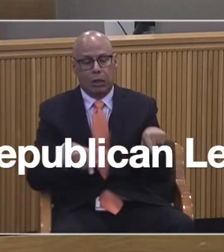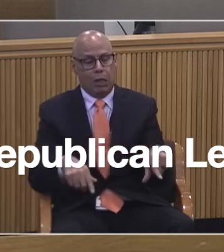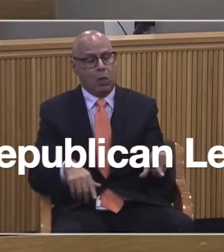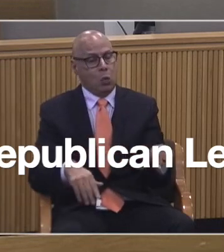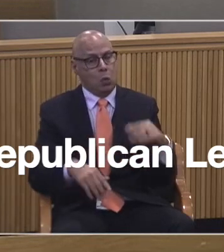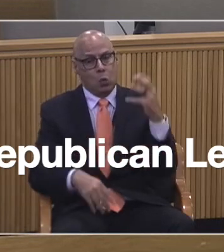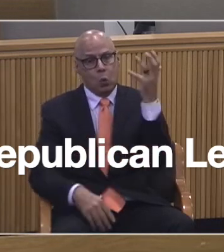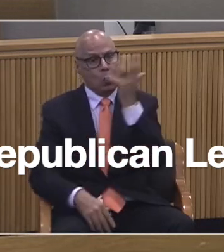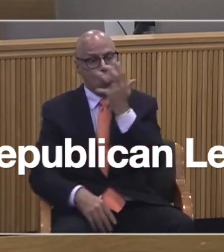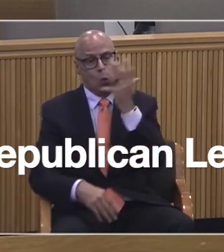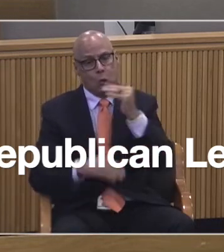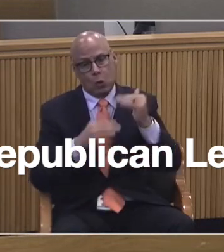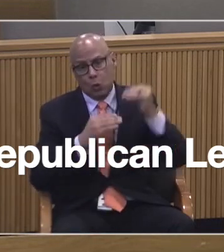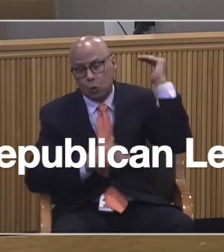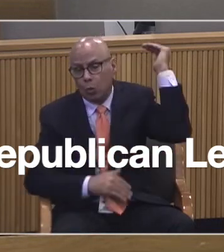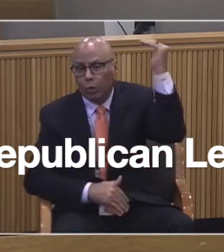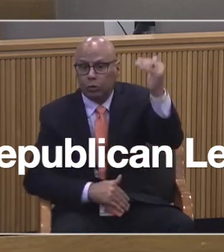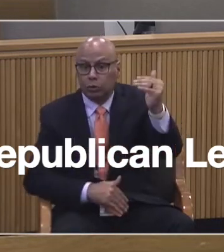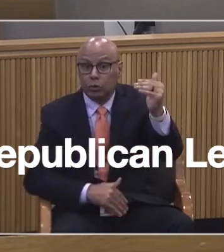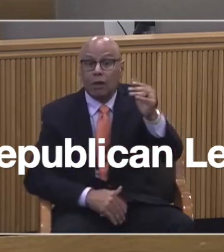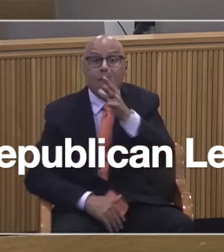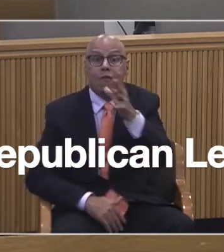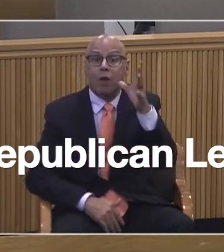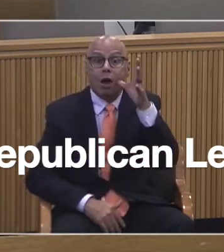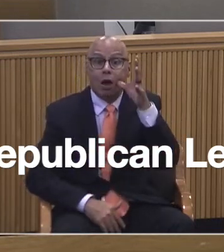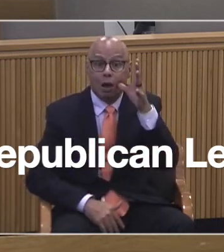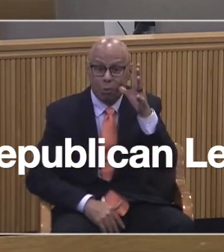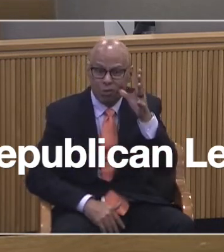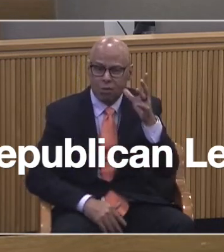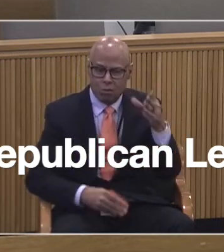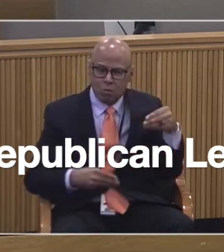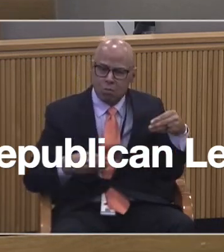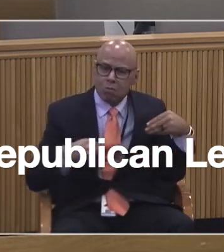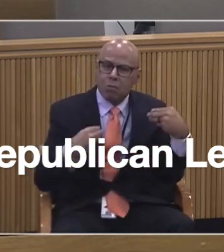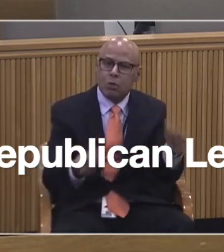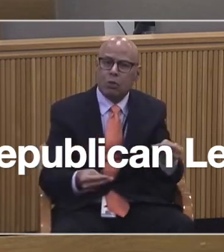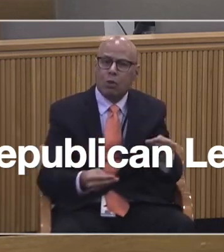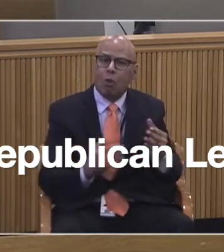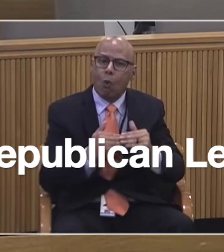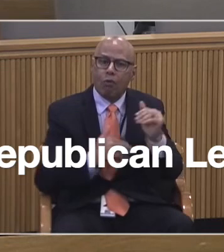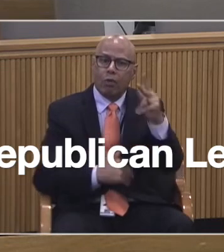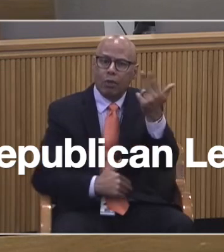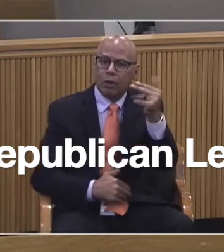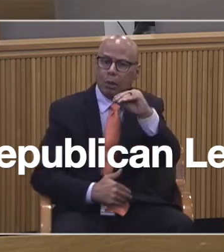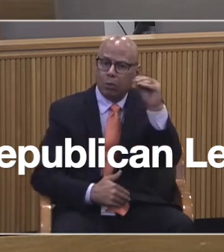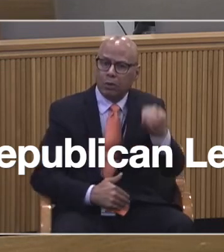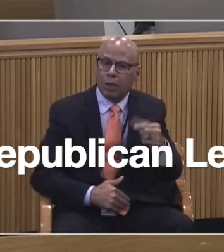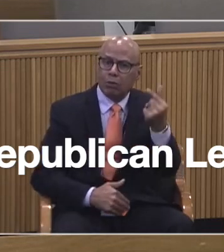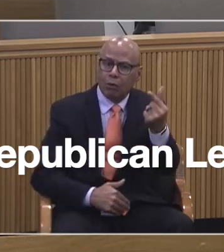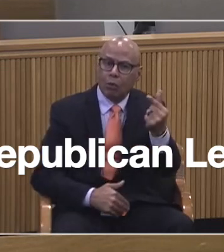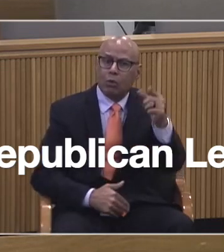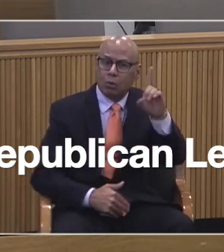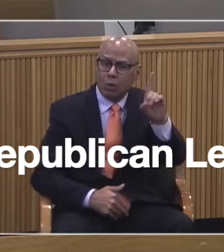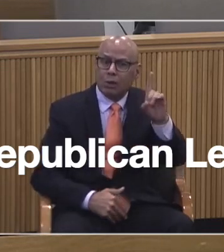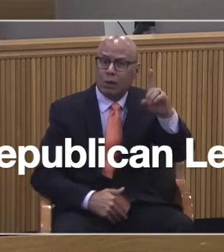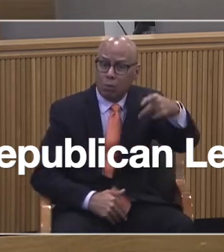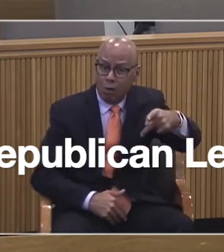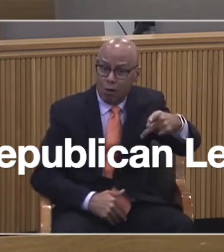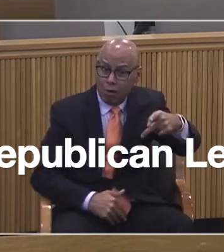great. Oregon farmers and ranchers produce over 13% of their gross domestic